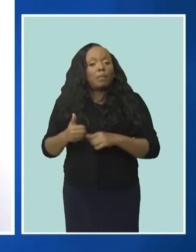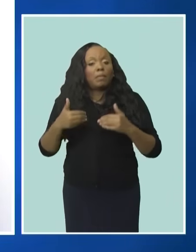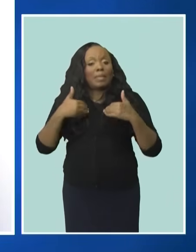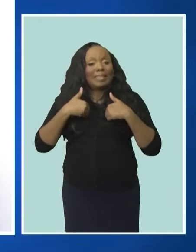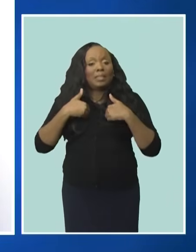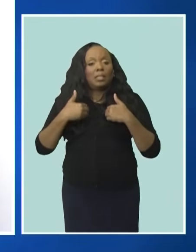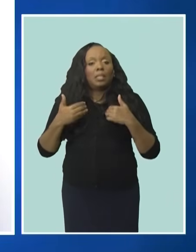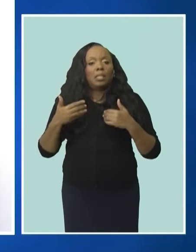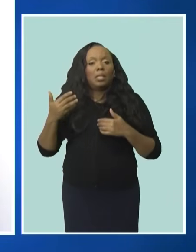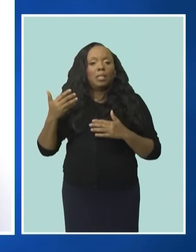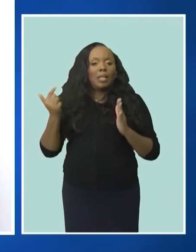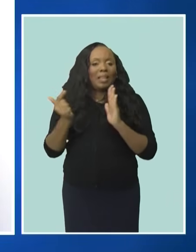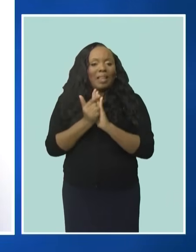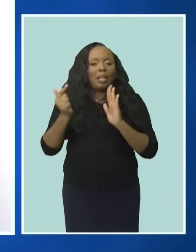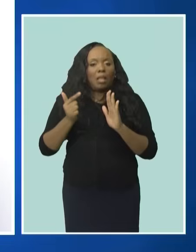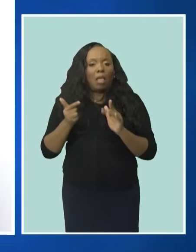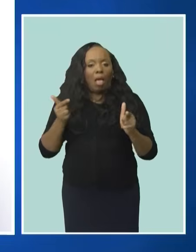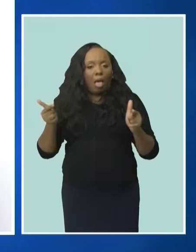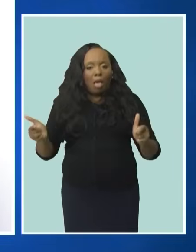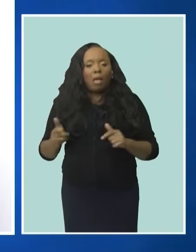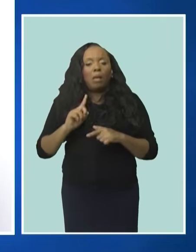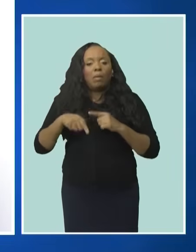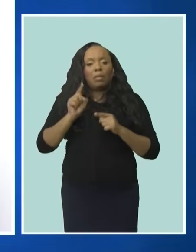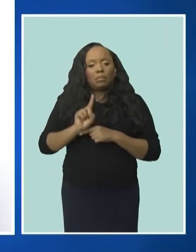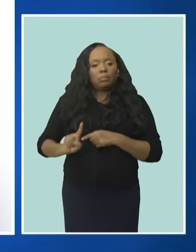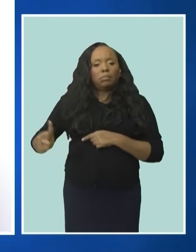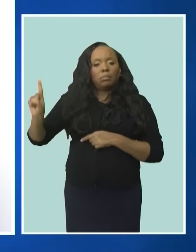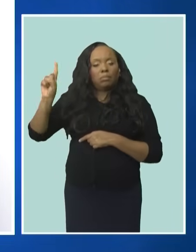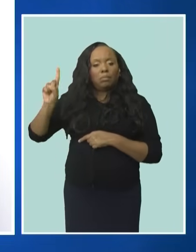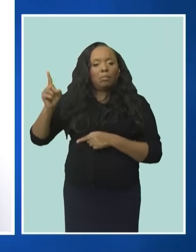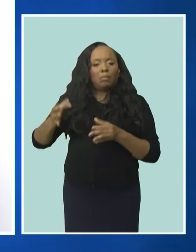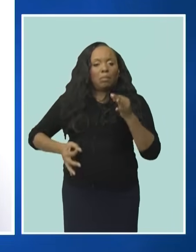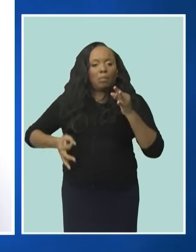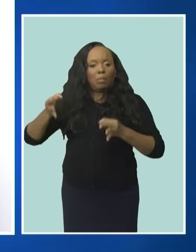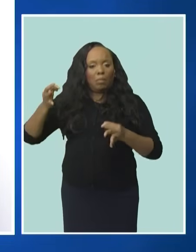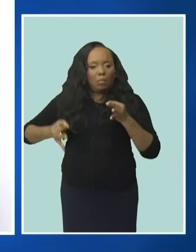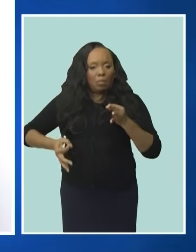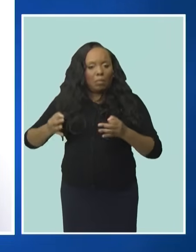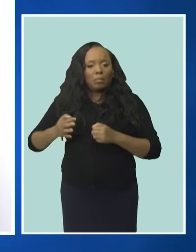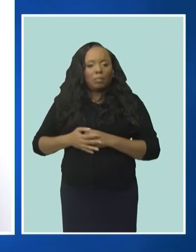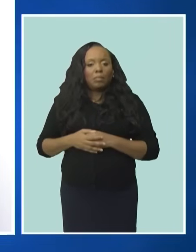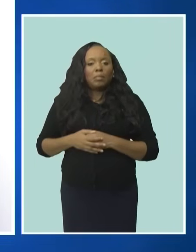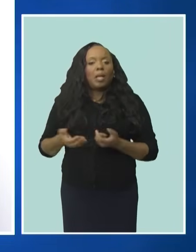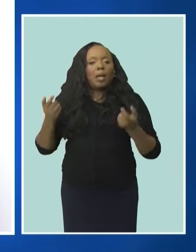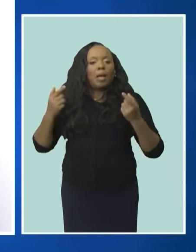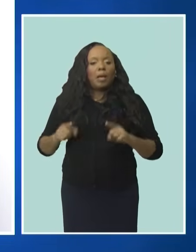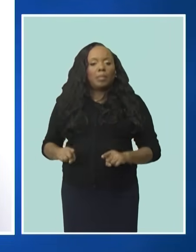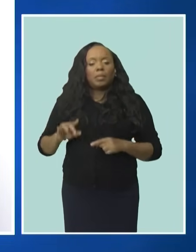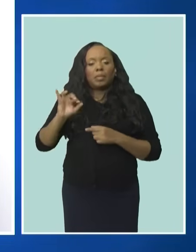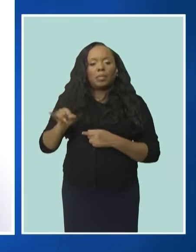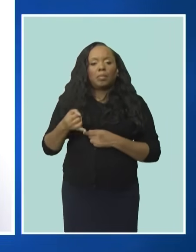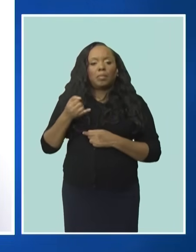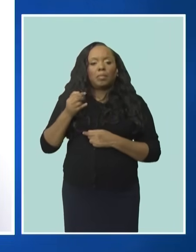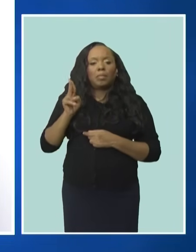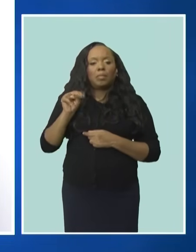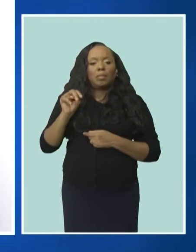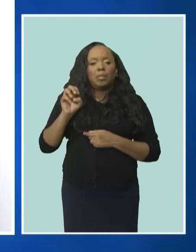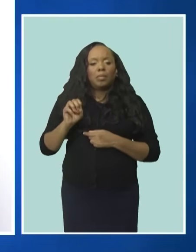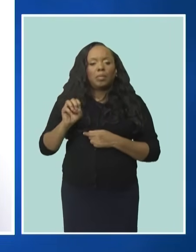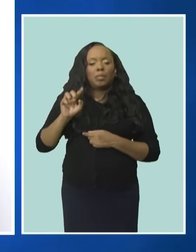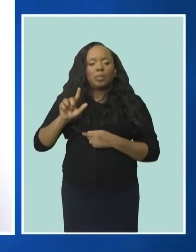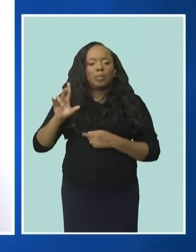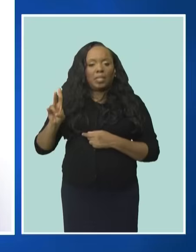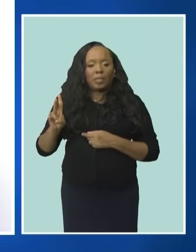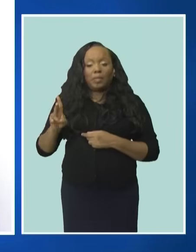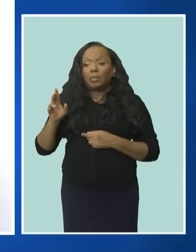firearm and 15 rounds of ammunition when he appeared before Magistrate Alston Burke in the District A Magistrates Court. The offences